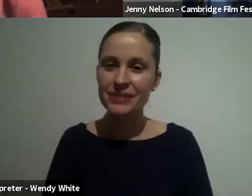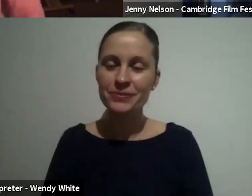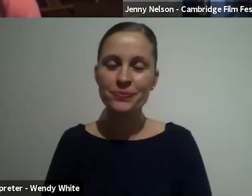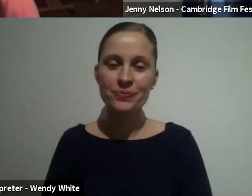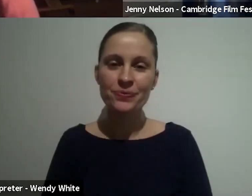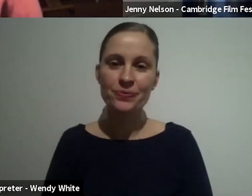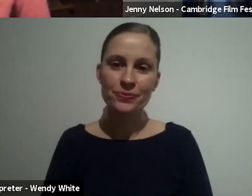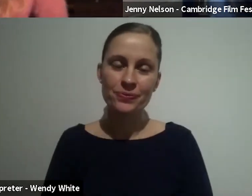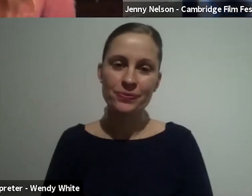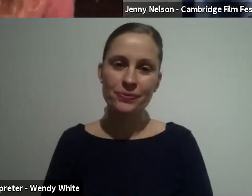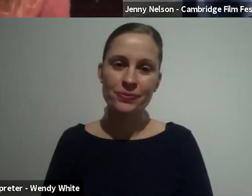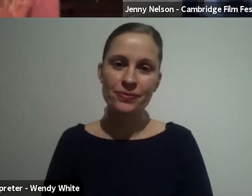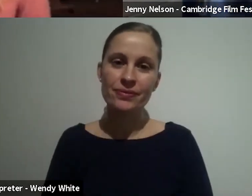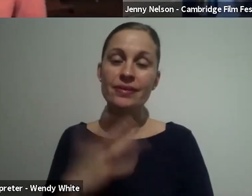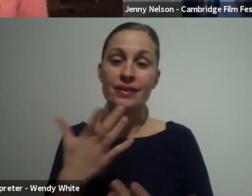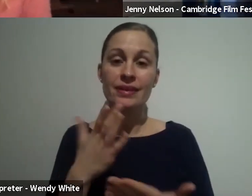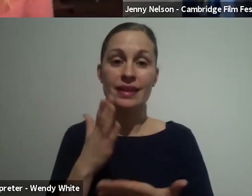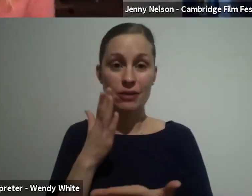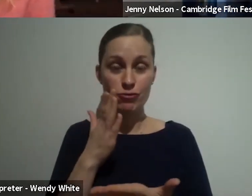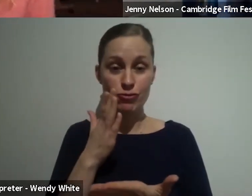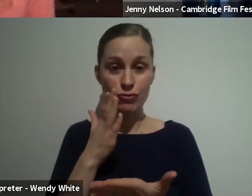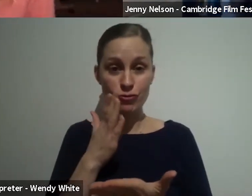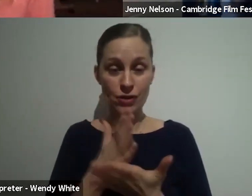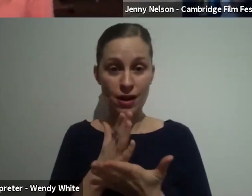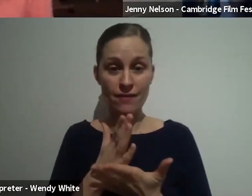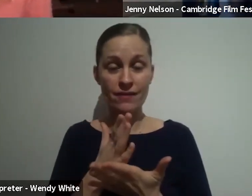was real also. In real life, Natalia and Andrea,